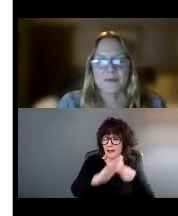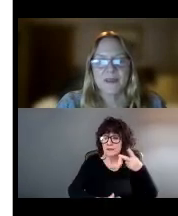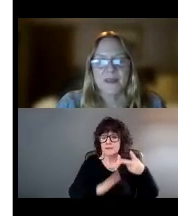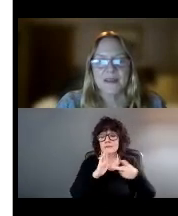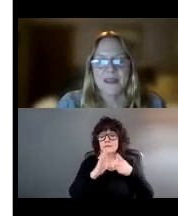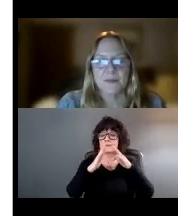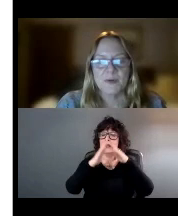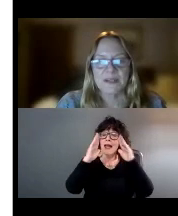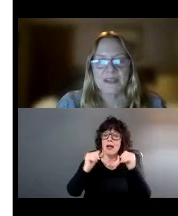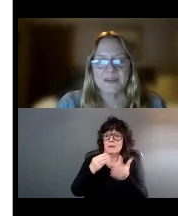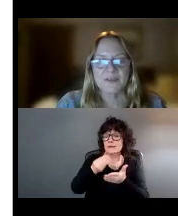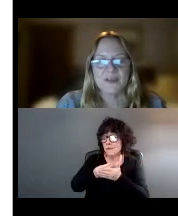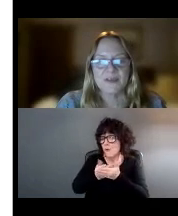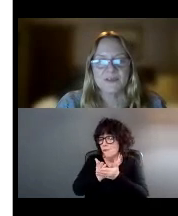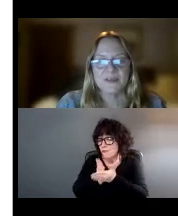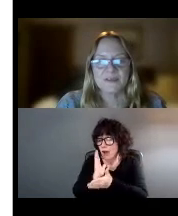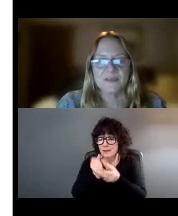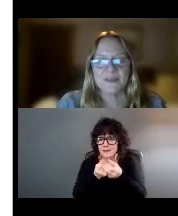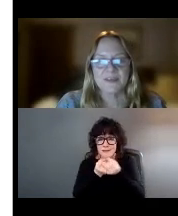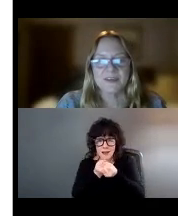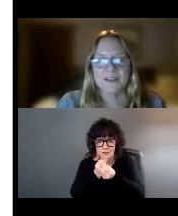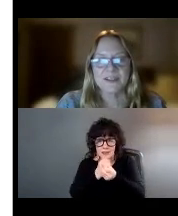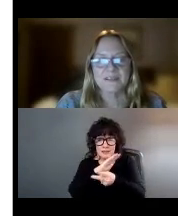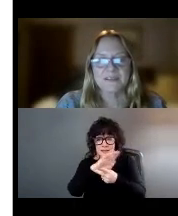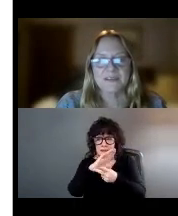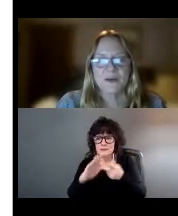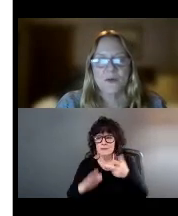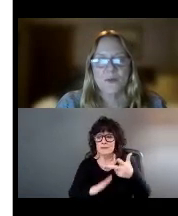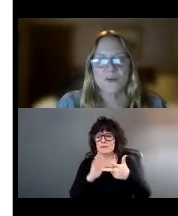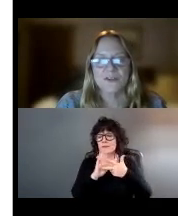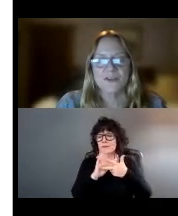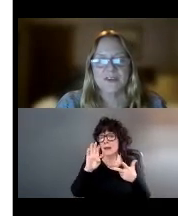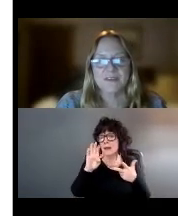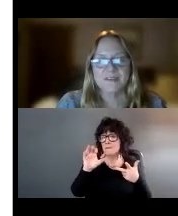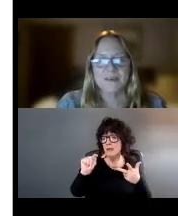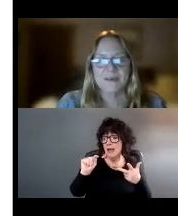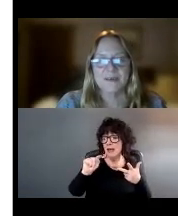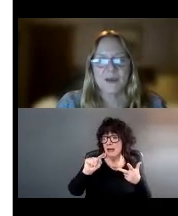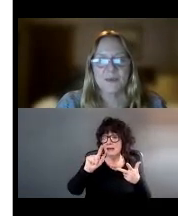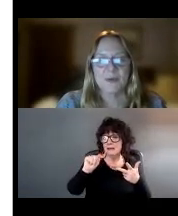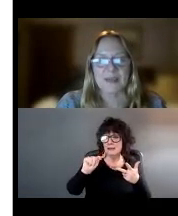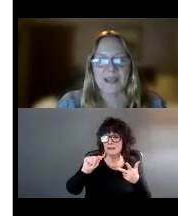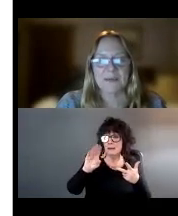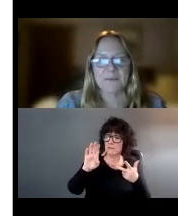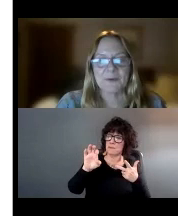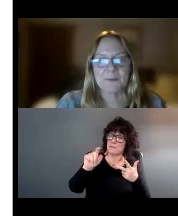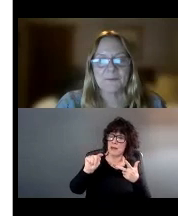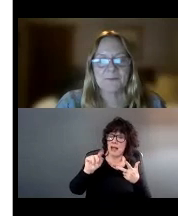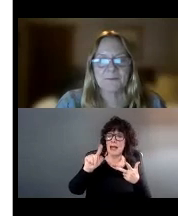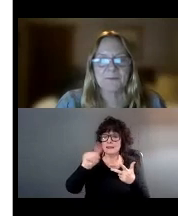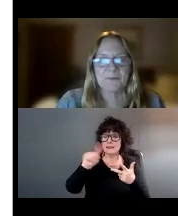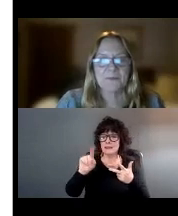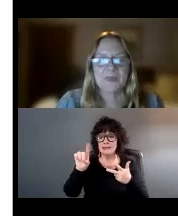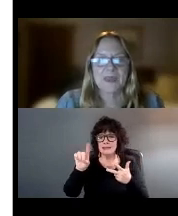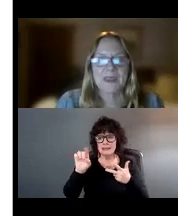Project, Neighborhood Legal Services of Los Angeles, One Justice, and Public Counsel.